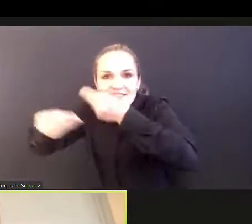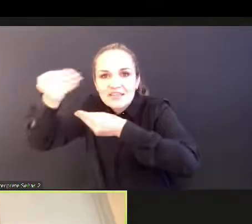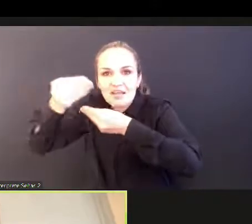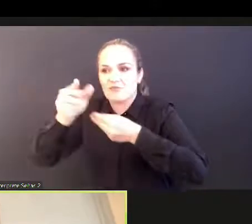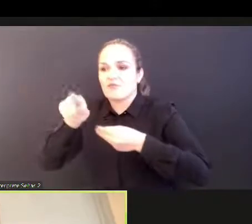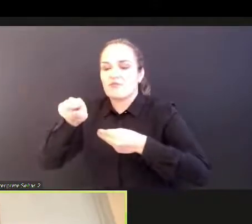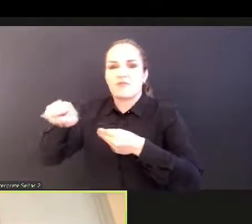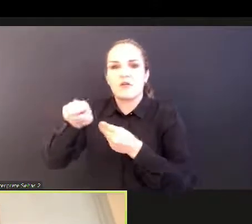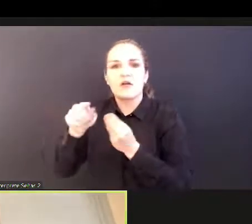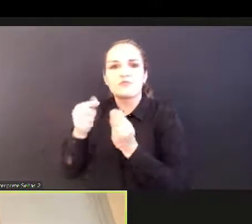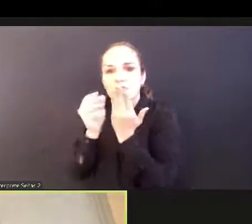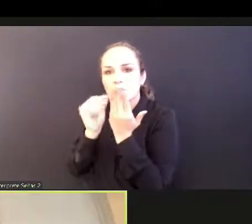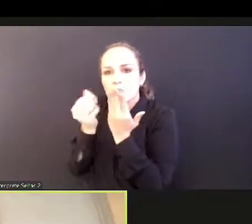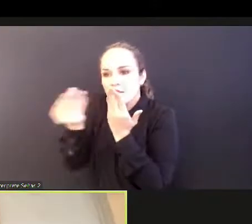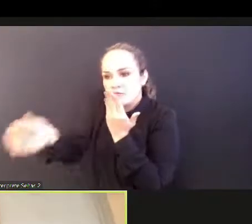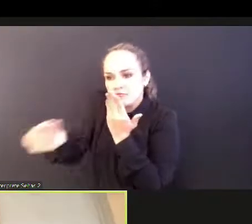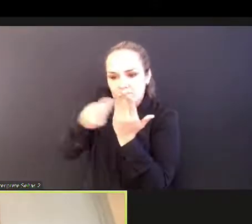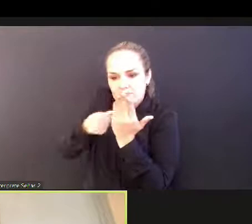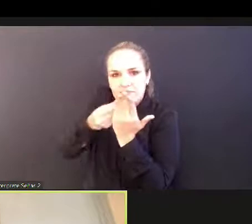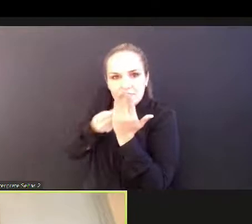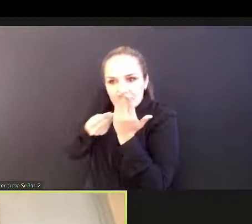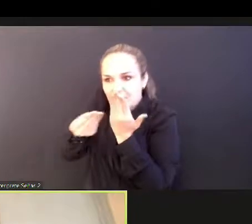the,